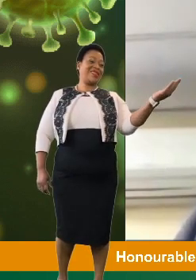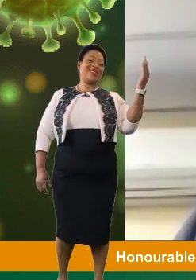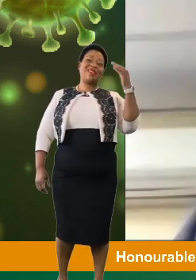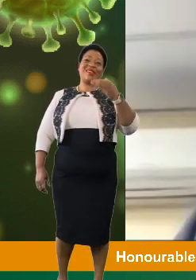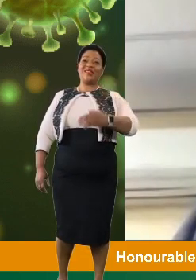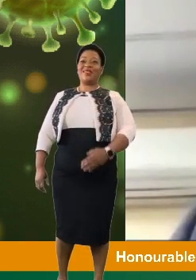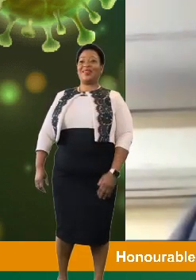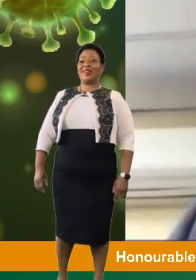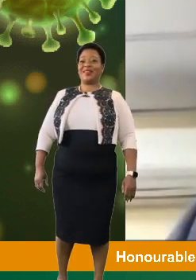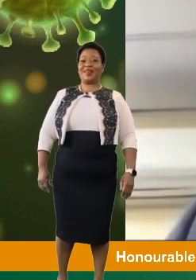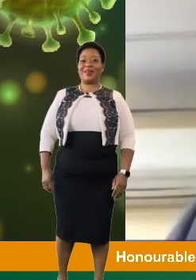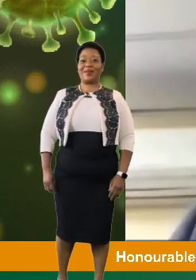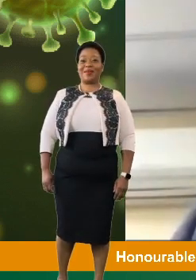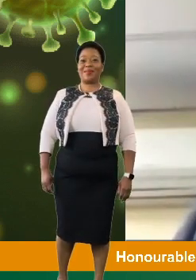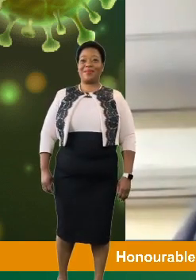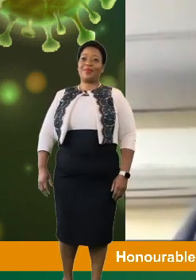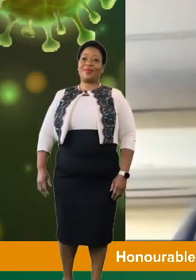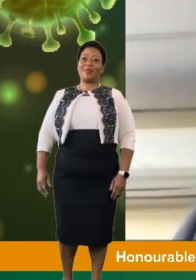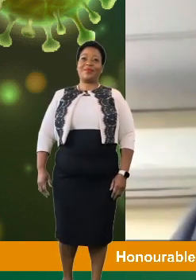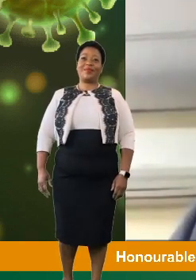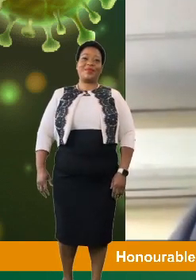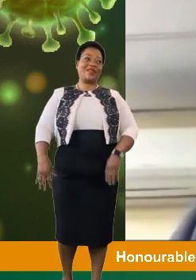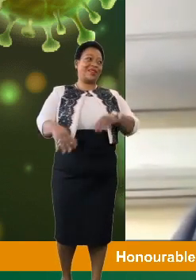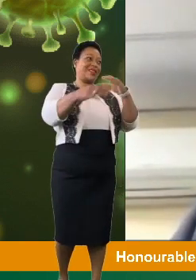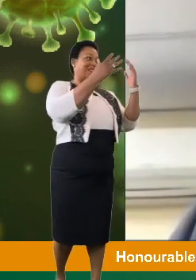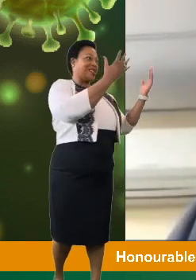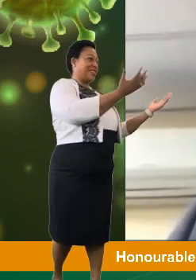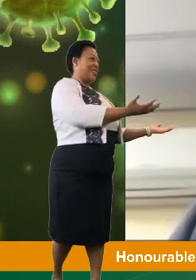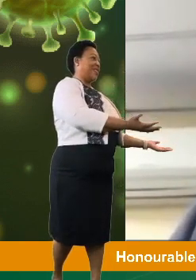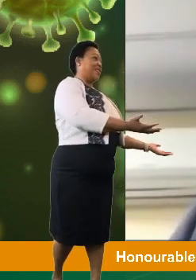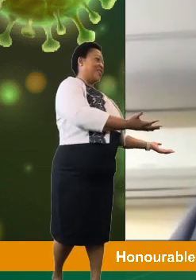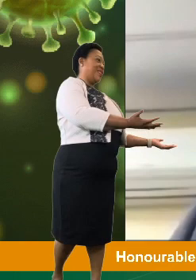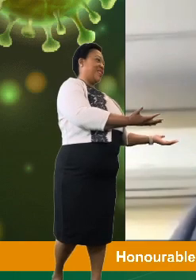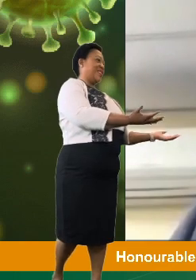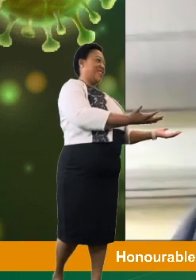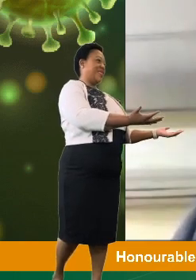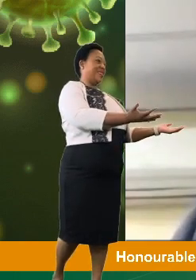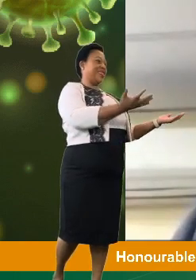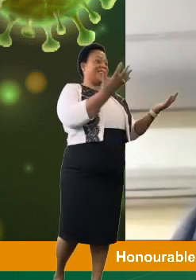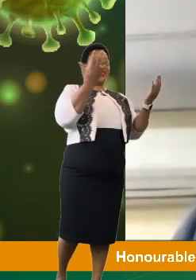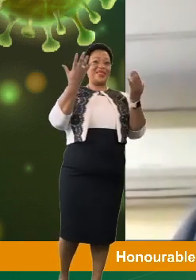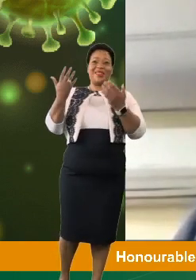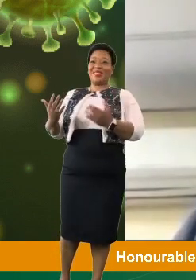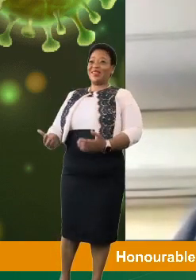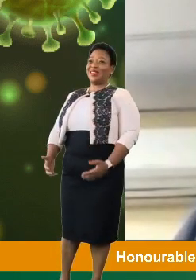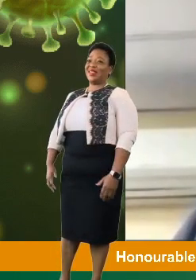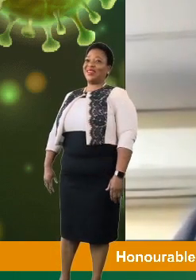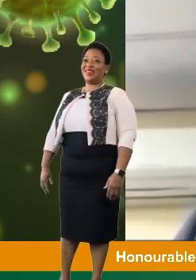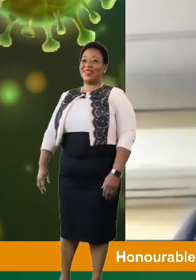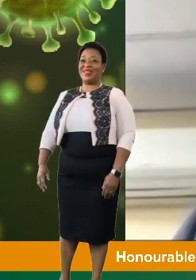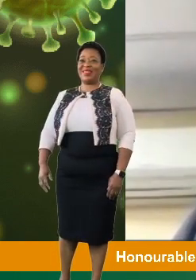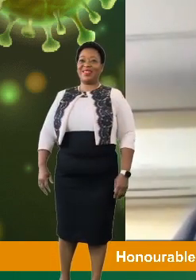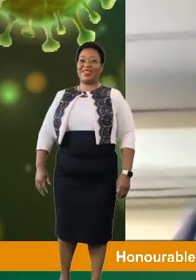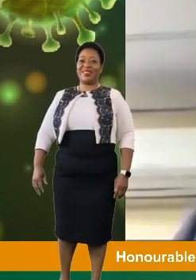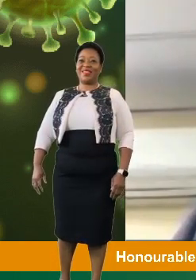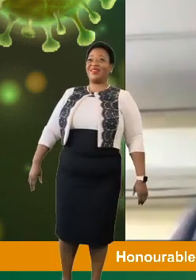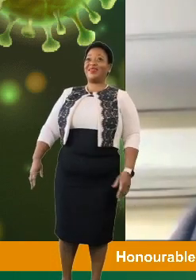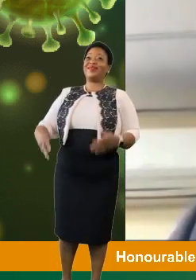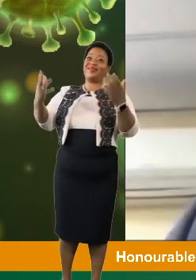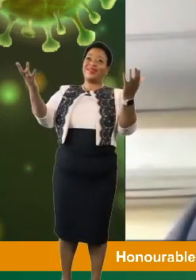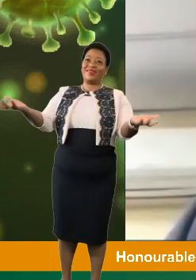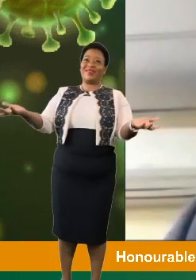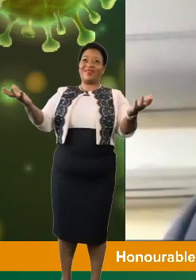followed by Western Cape, and then KZN. And previously, KZN was the second, and now KZN is sitting on